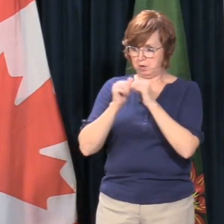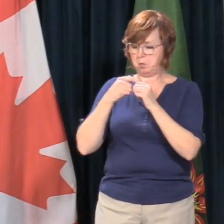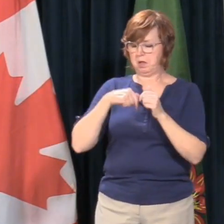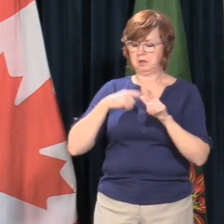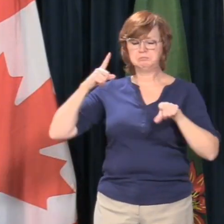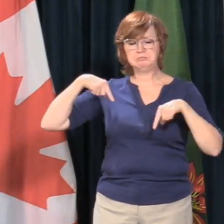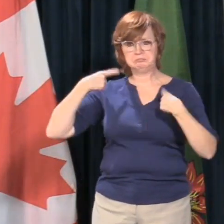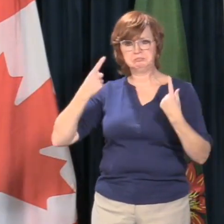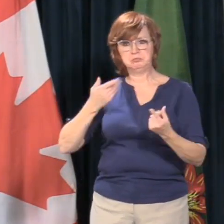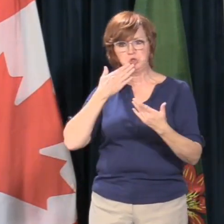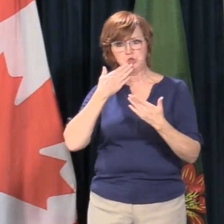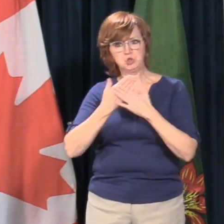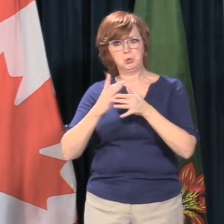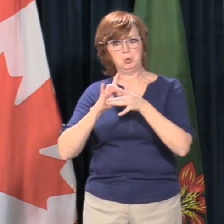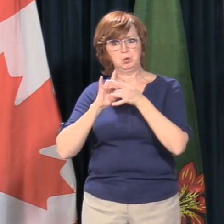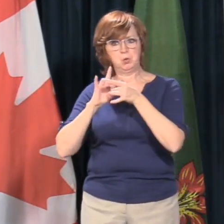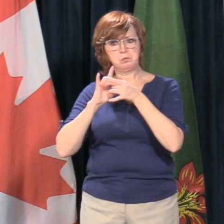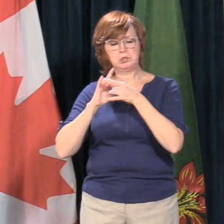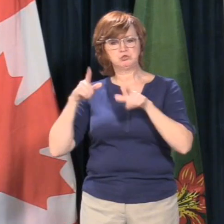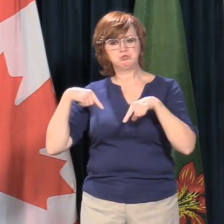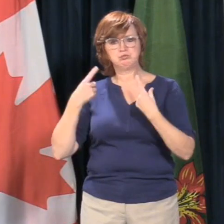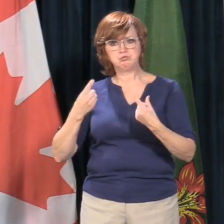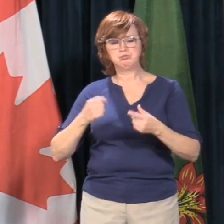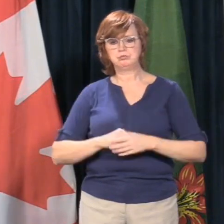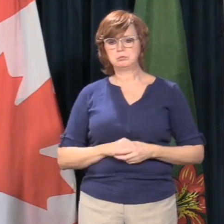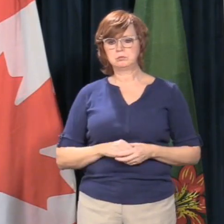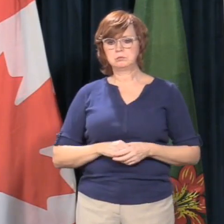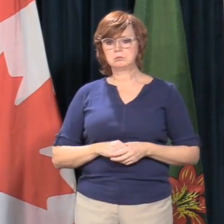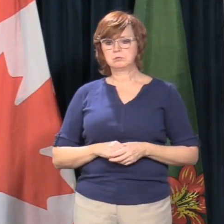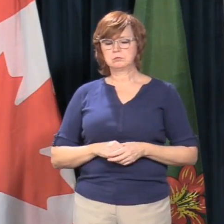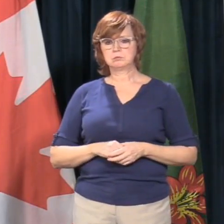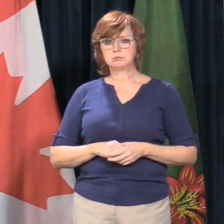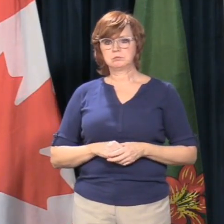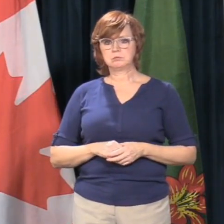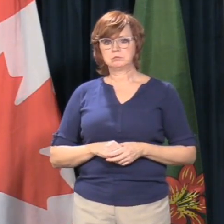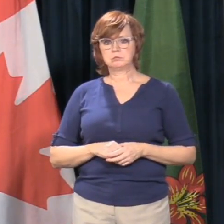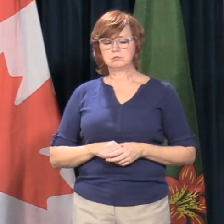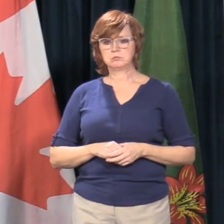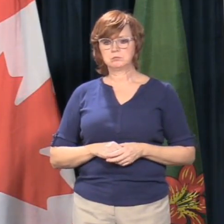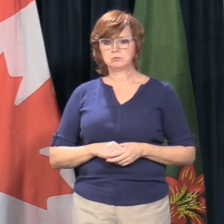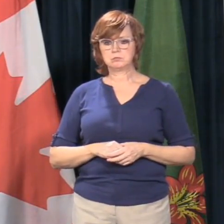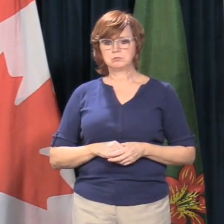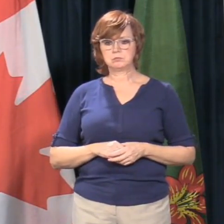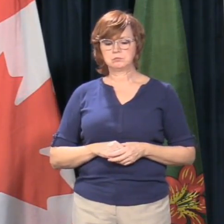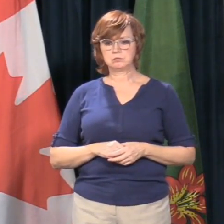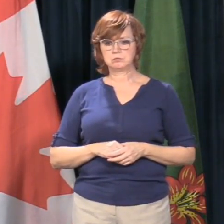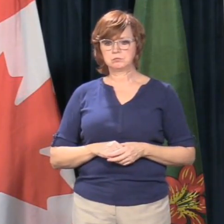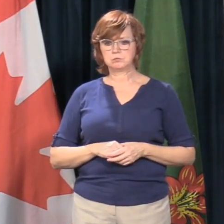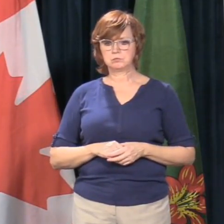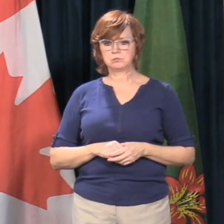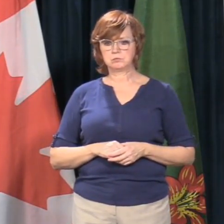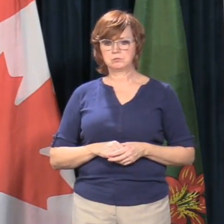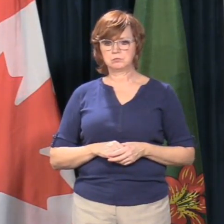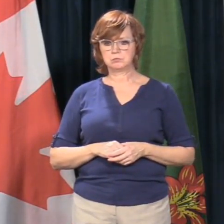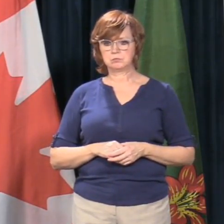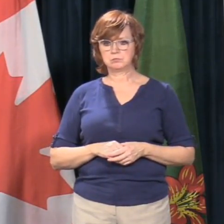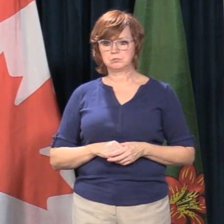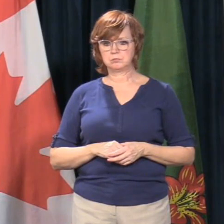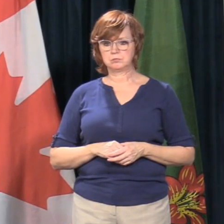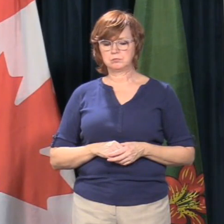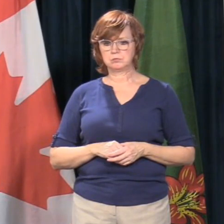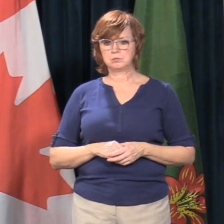really thrilling to see this kind of communication and discussion and the translation of the plans into the